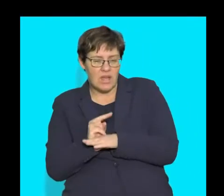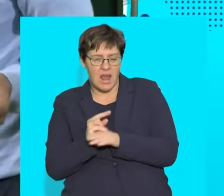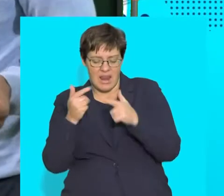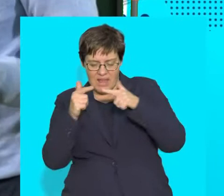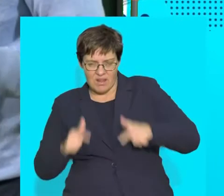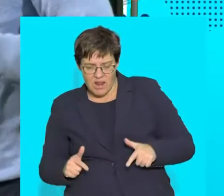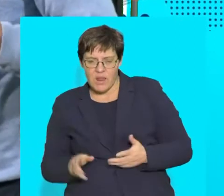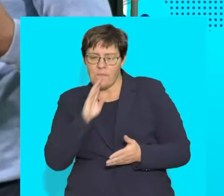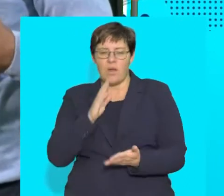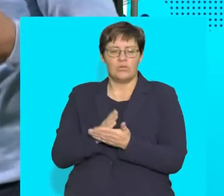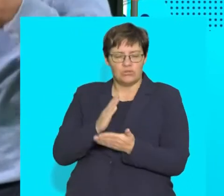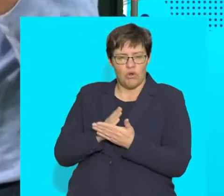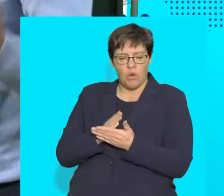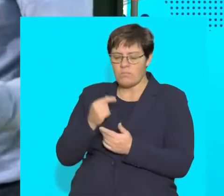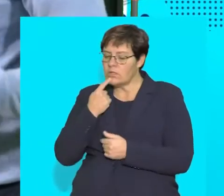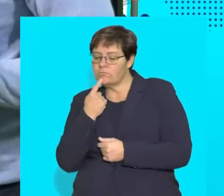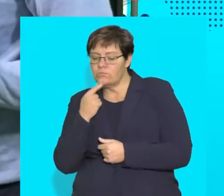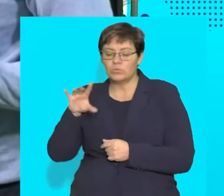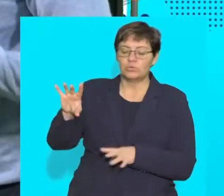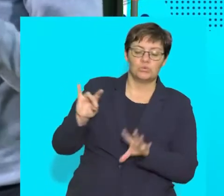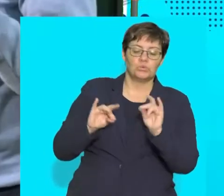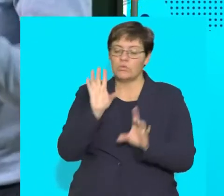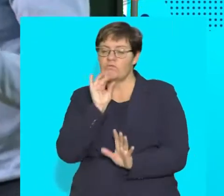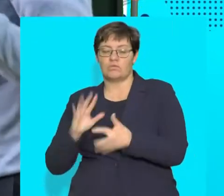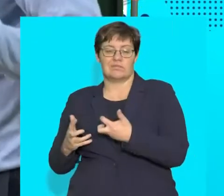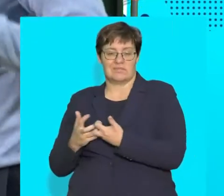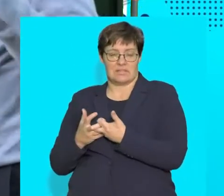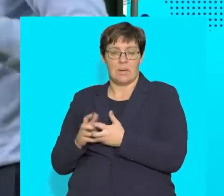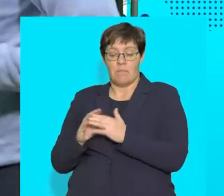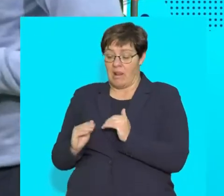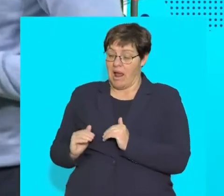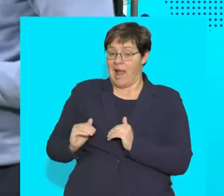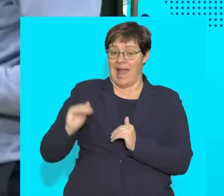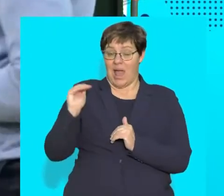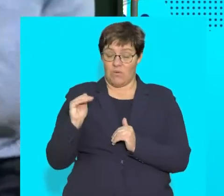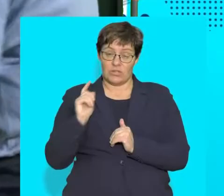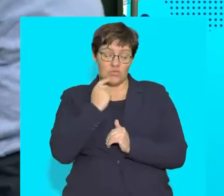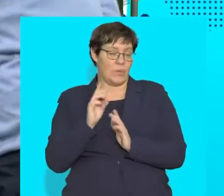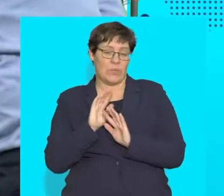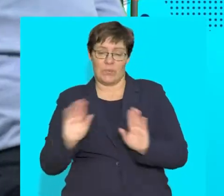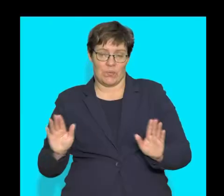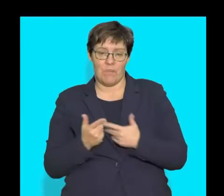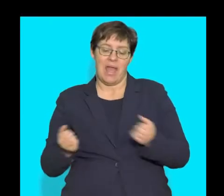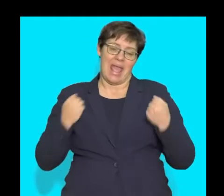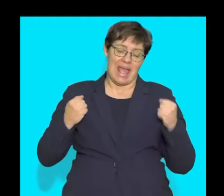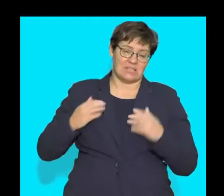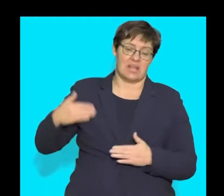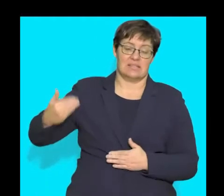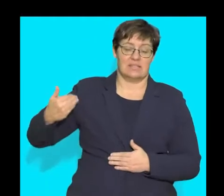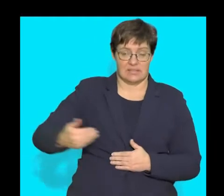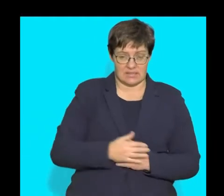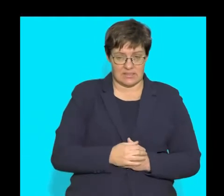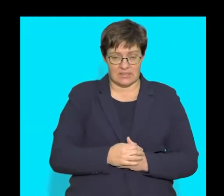levels, need to ensure that they choose foods that do not increase their blood sugar levels. They need to exercise